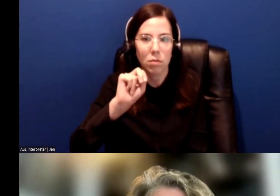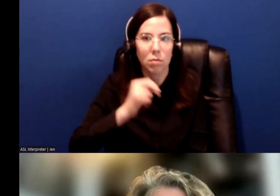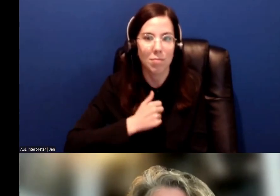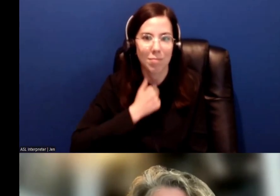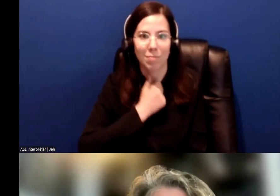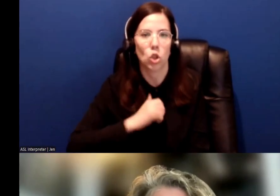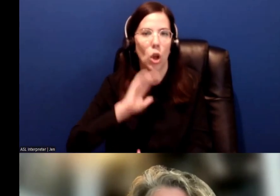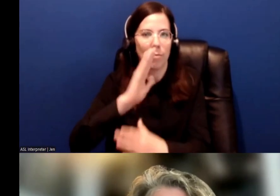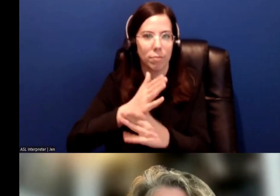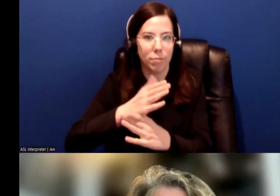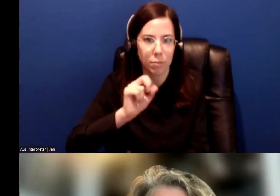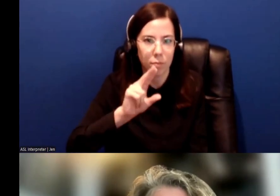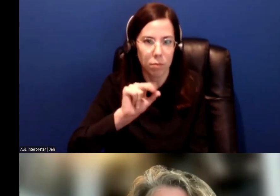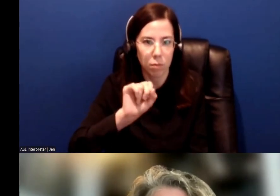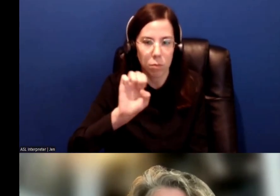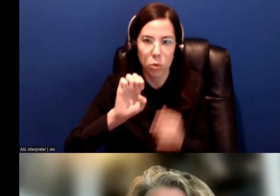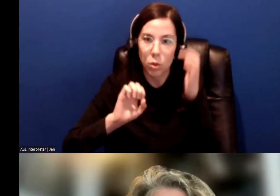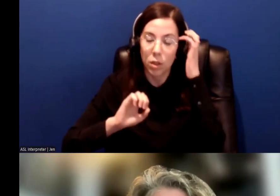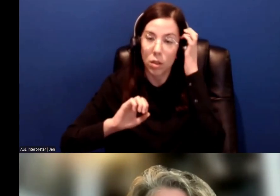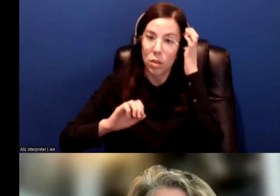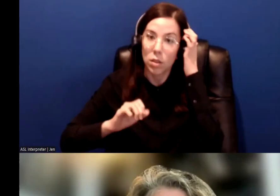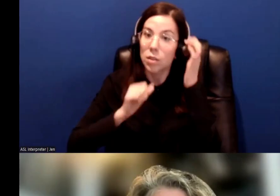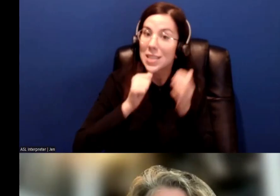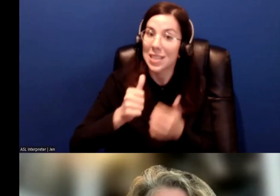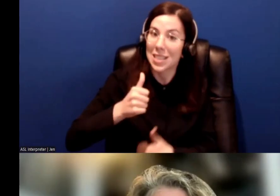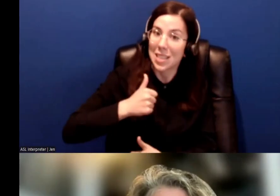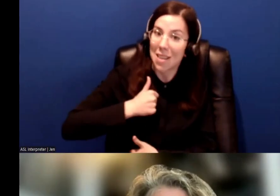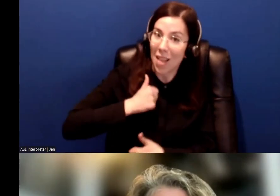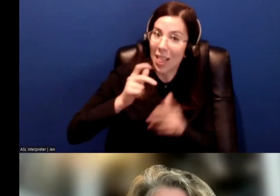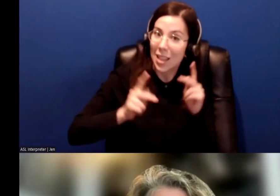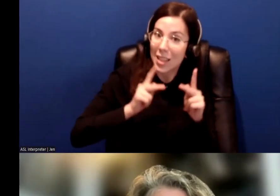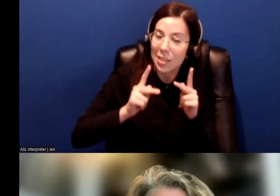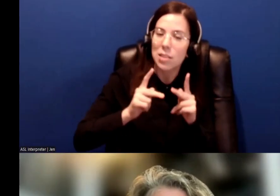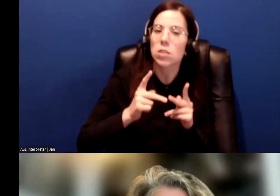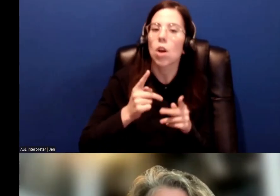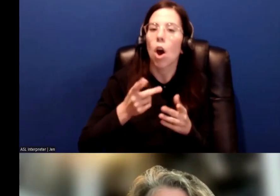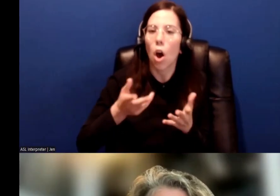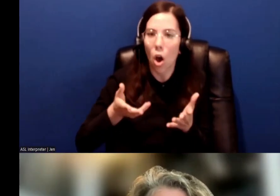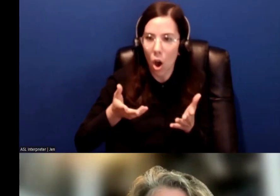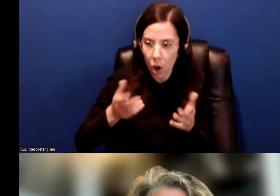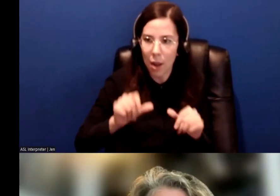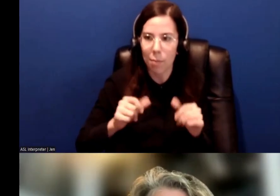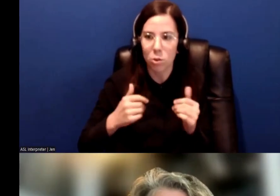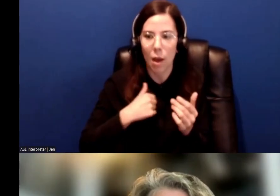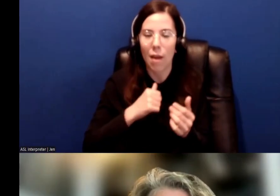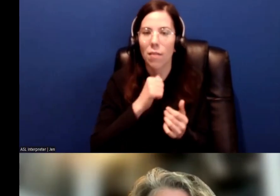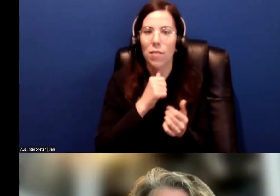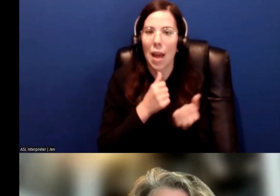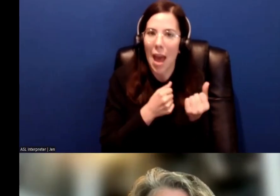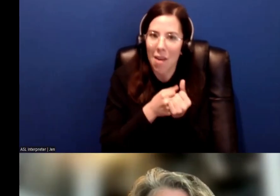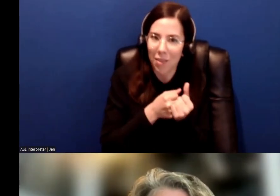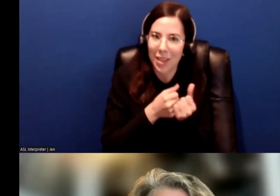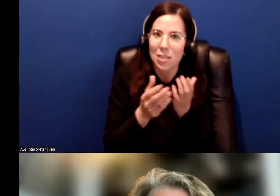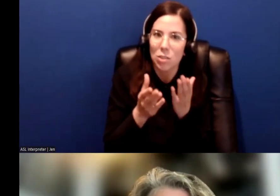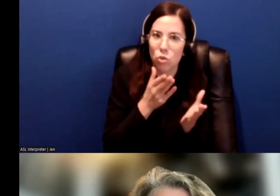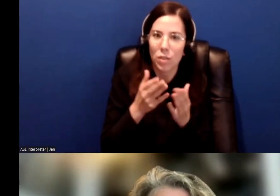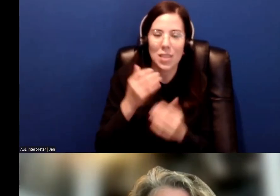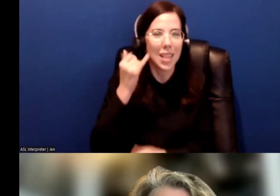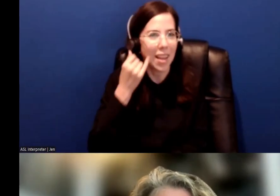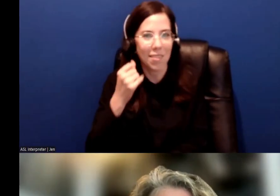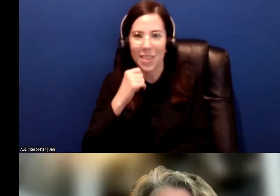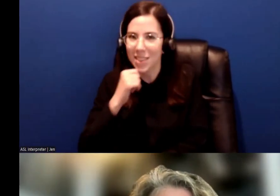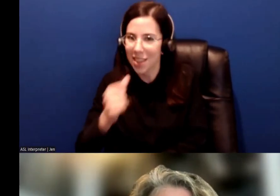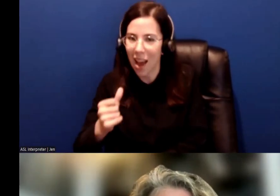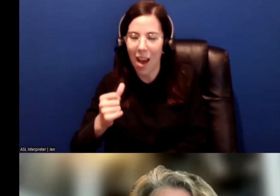Susie, civilians are entitled to certain advocacy services, even if they're not entitled to victims counsel. So there is